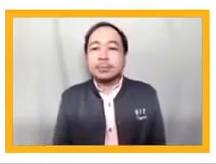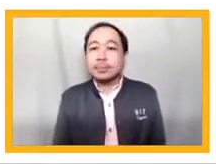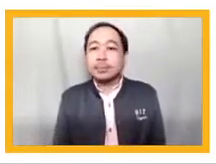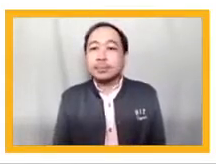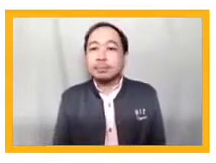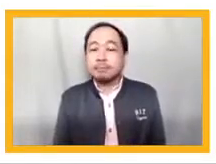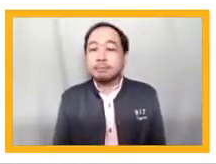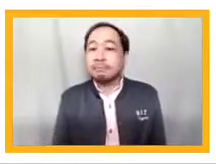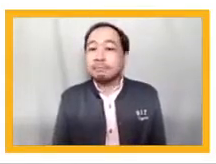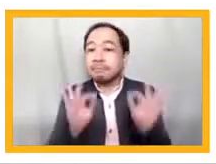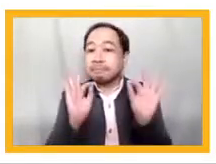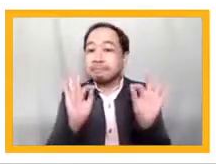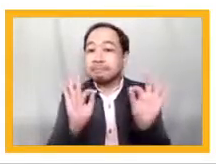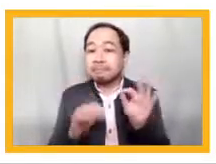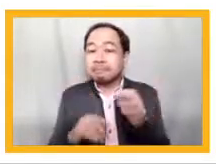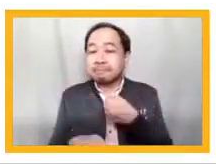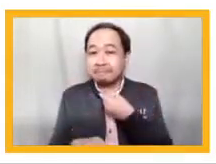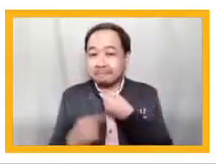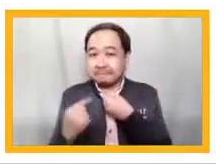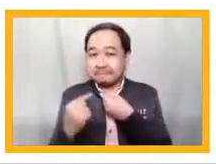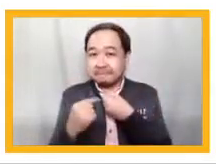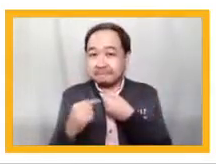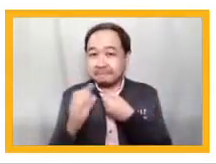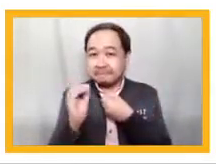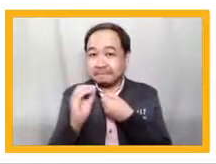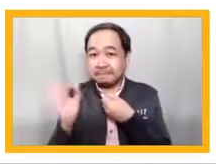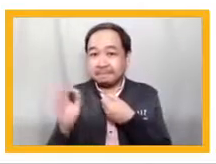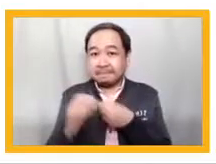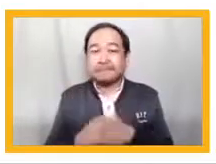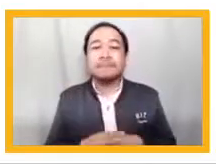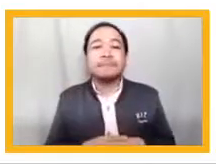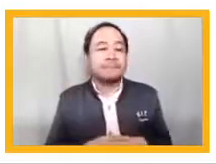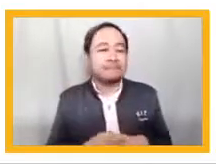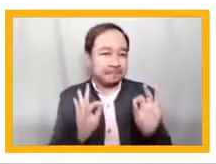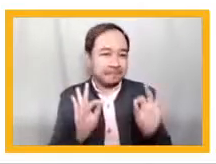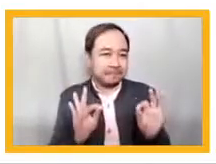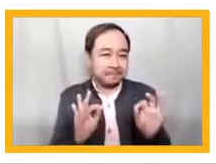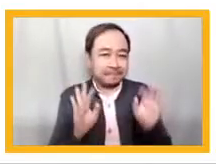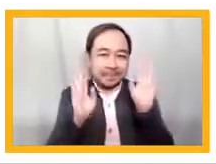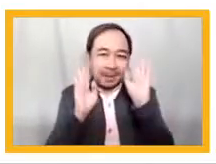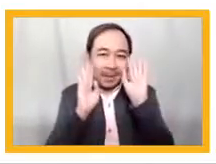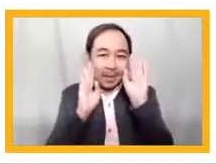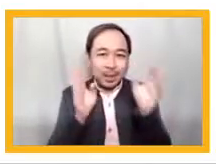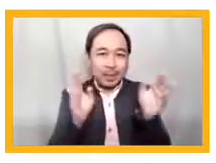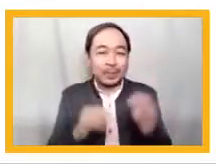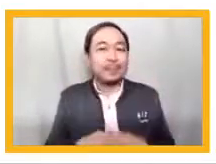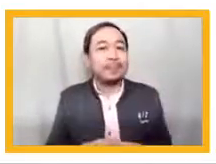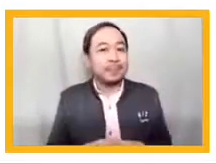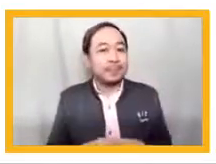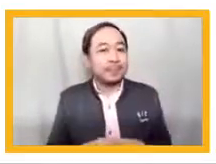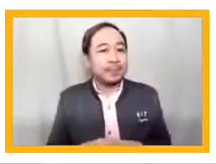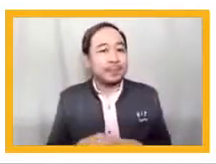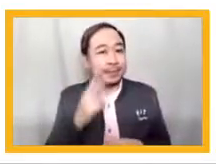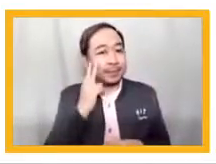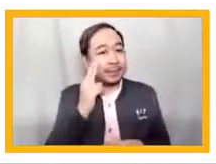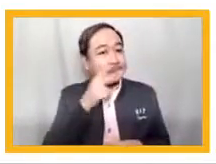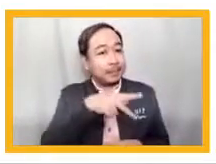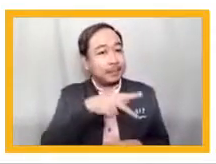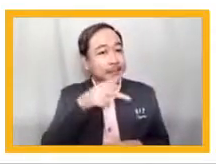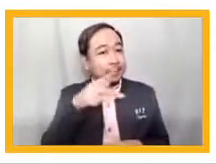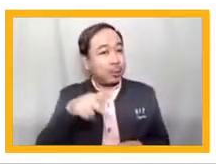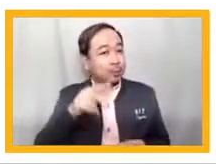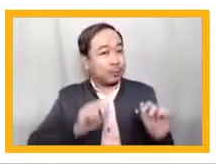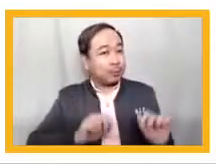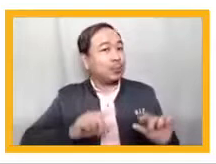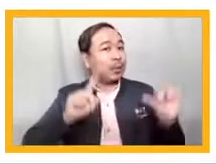Okay, you're still on mute. Okay. Hello, everyone. Yeah. Can you see the screen I shared with you? Yeah, we